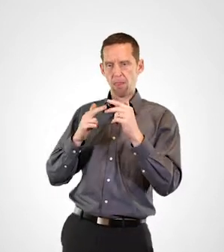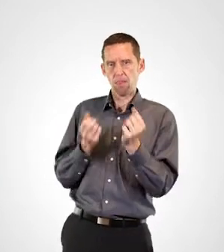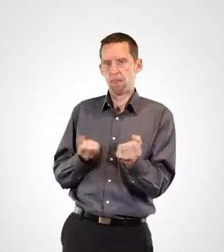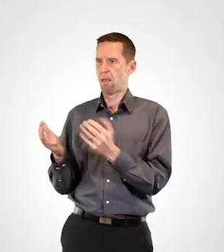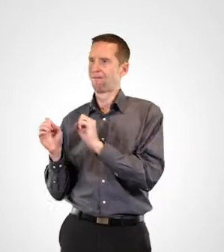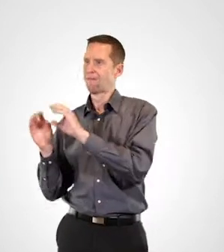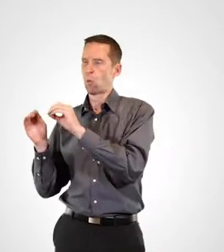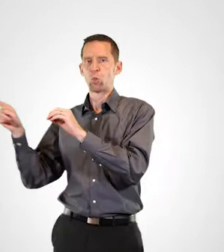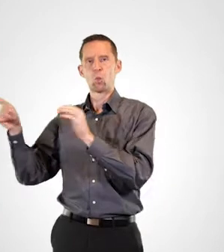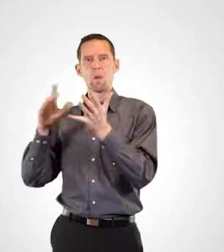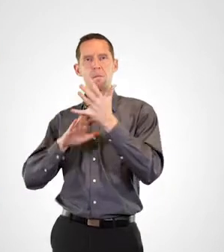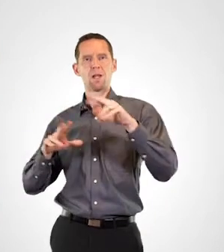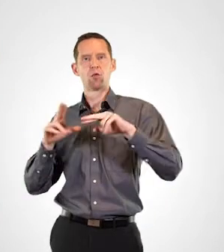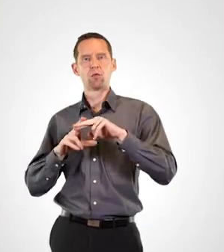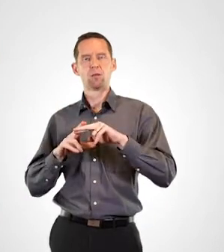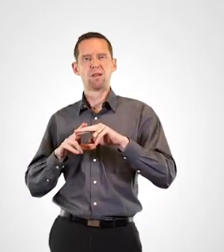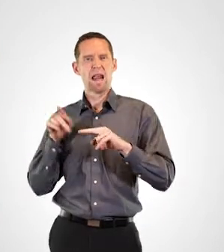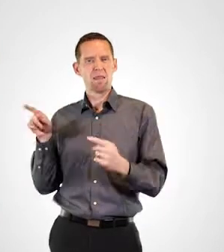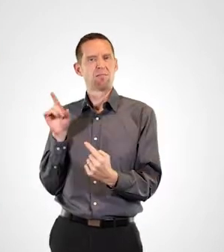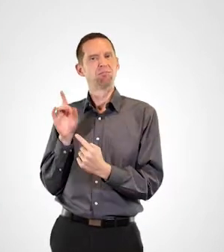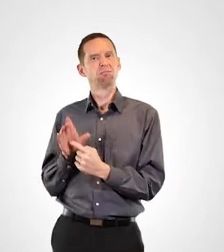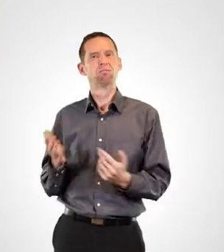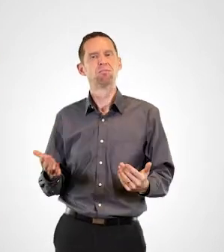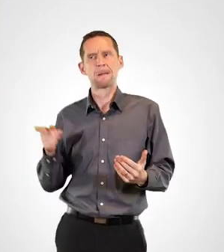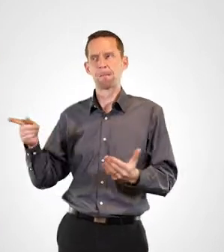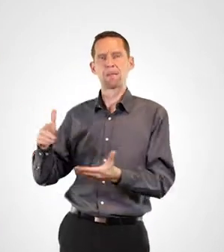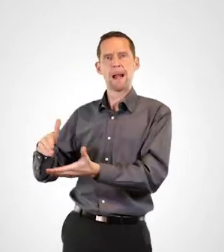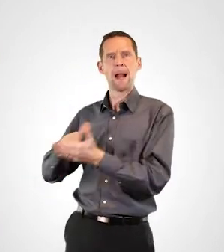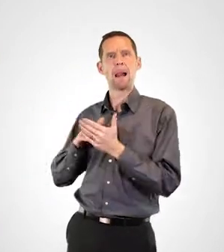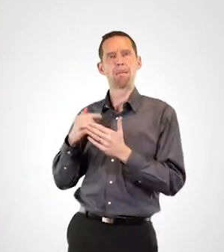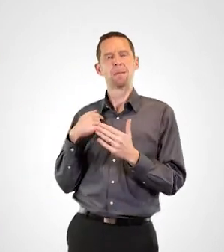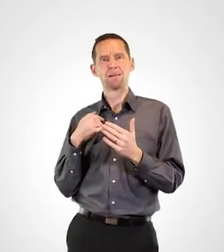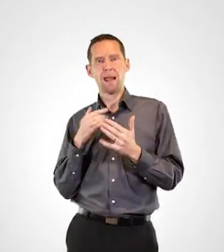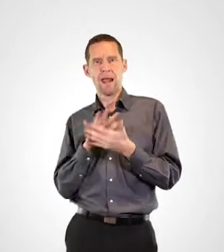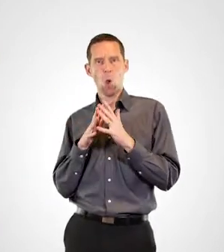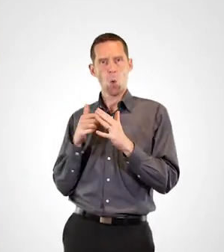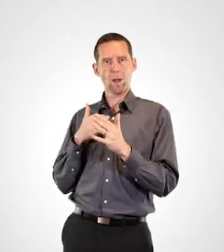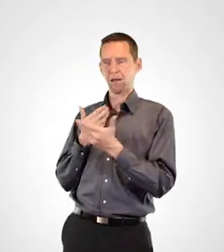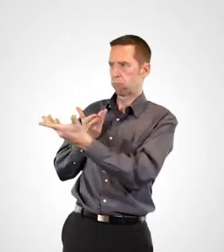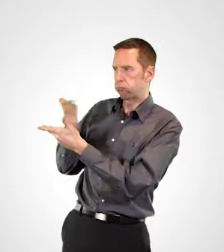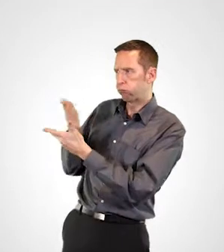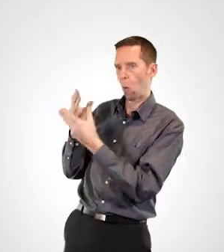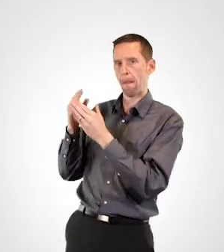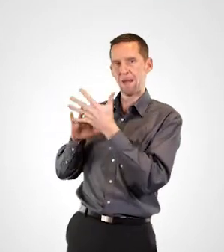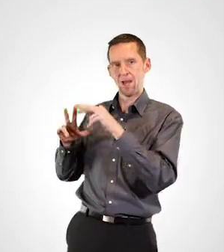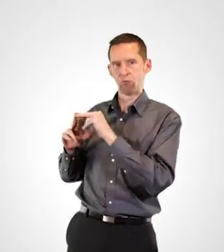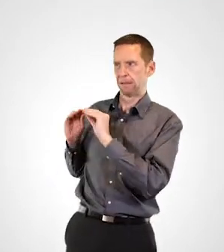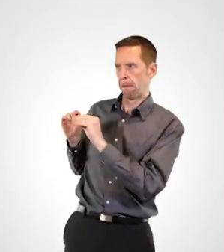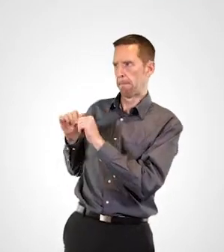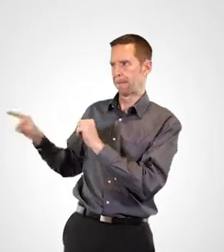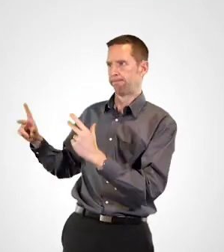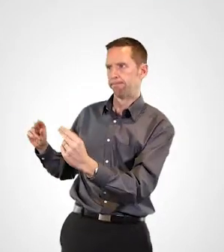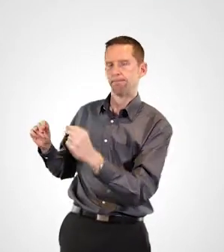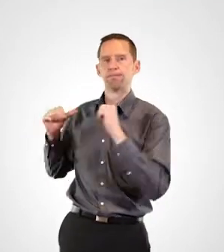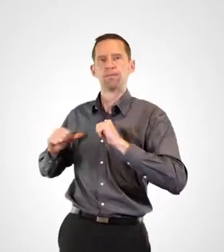to parents. And that's really where I see the main utility of the tool. It really helps us with the coaching and the counseling with the parents. So let me talk to you a little bit